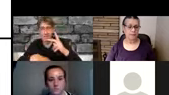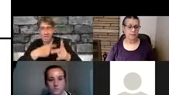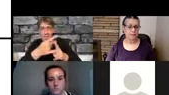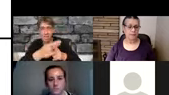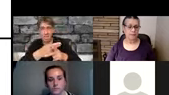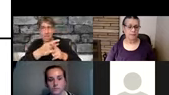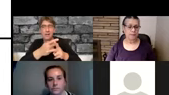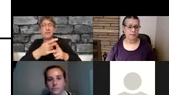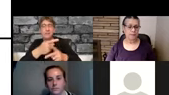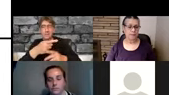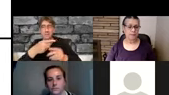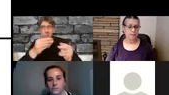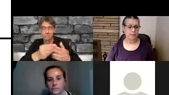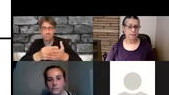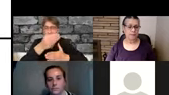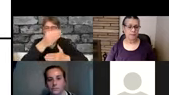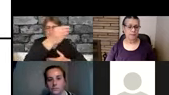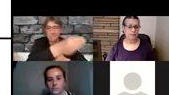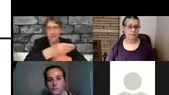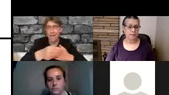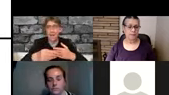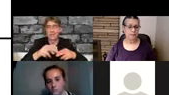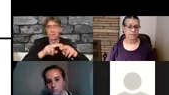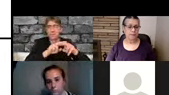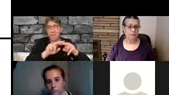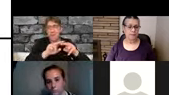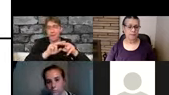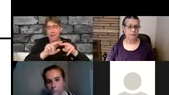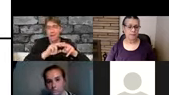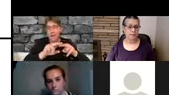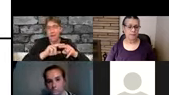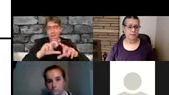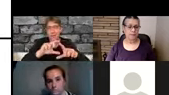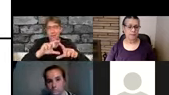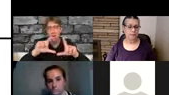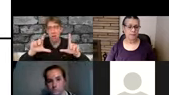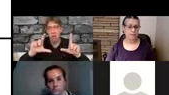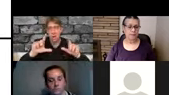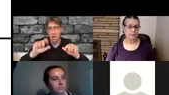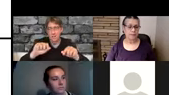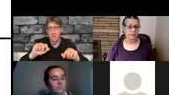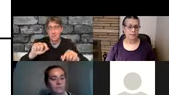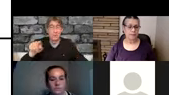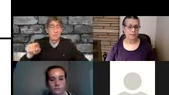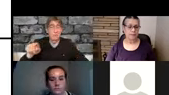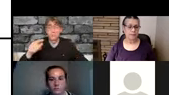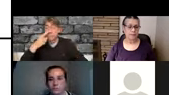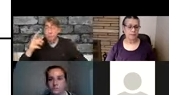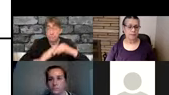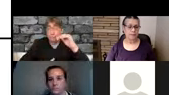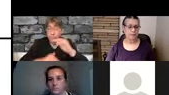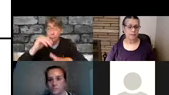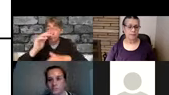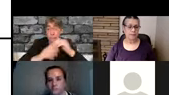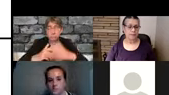product? And would you prefer visiting a retailer or stopping at a fare vending machine to purchase Charlie products? We shared